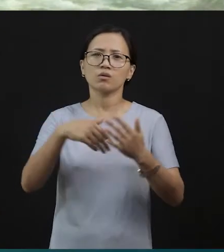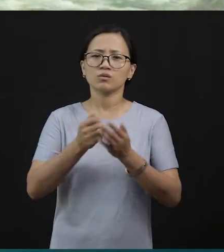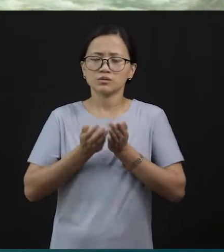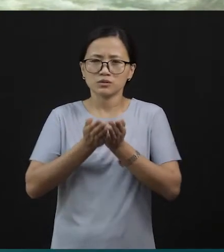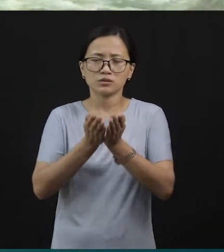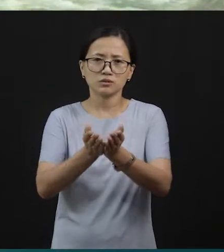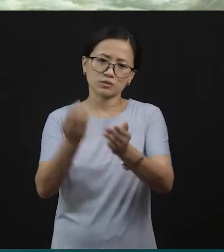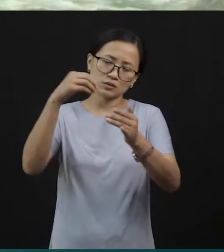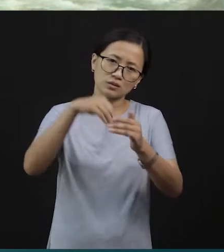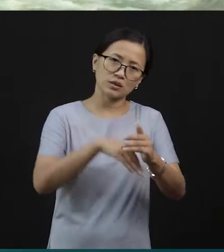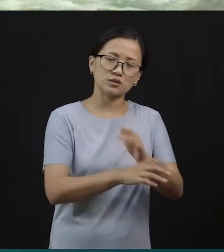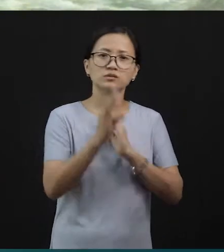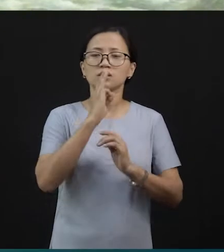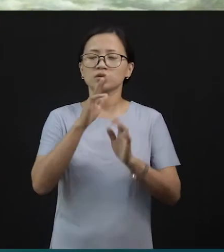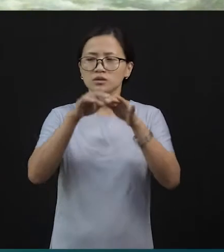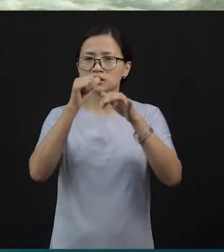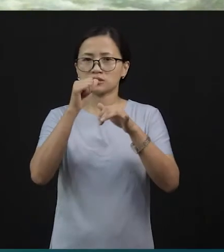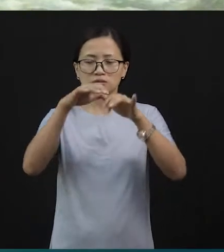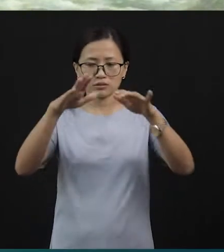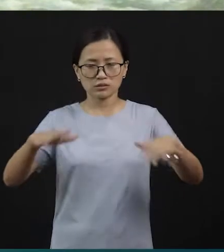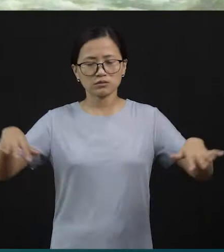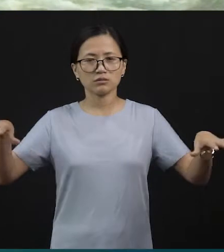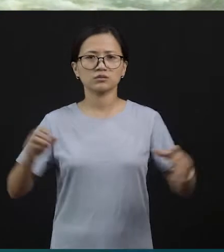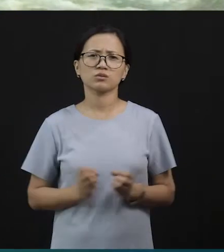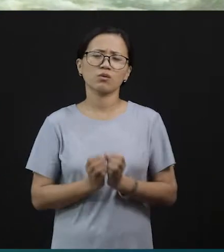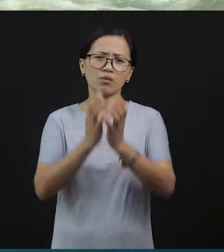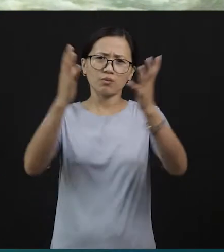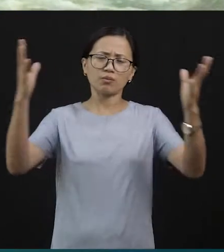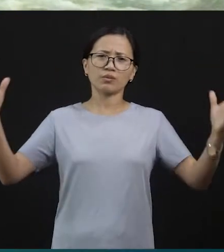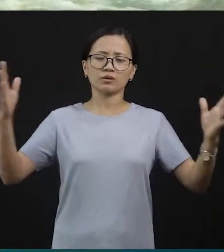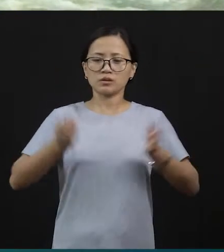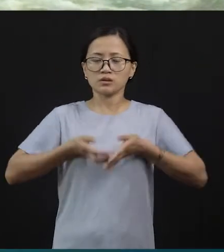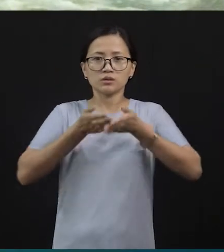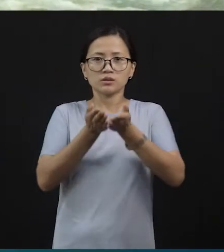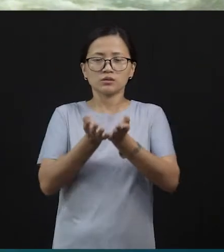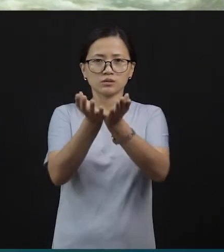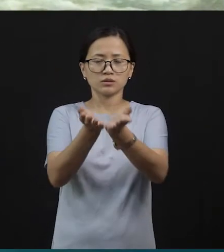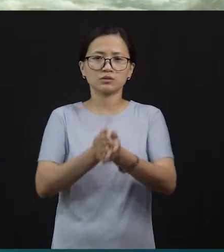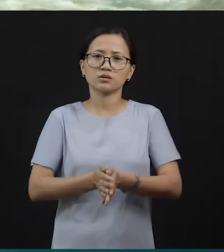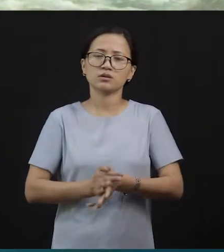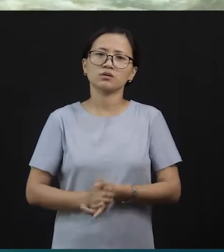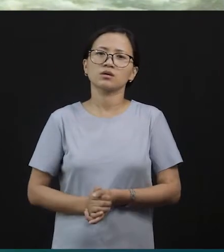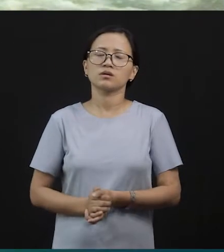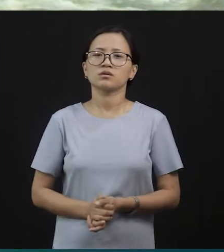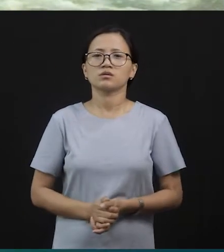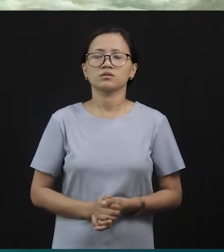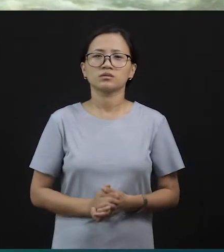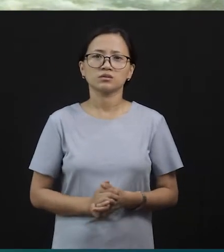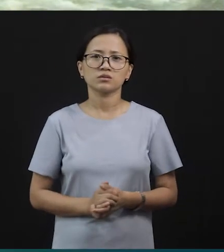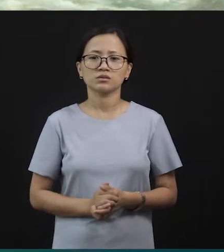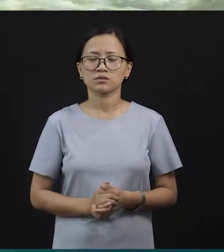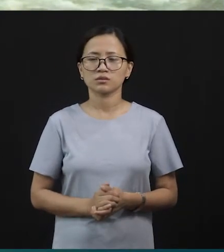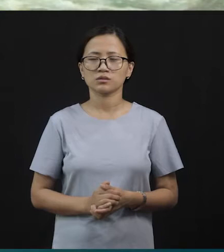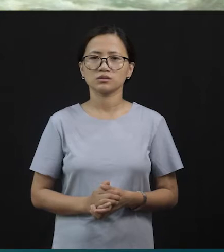sank. That means he was not alone. There were so many ships. Okay. There were so many ships that were sailing along with him.